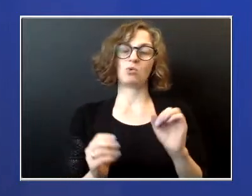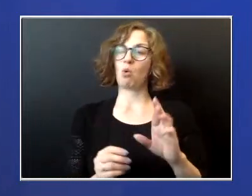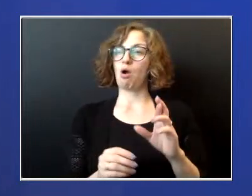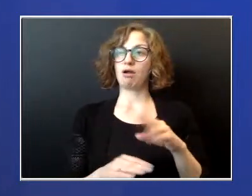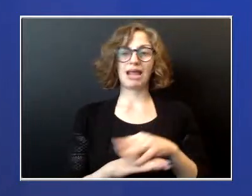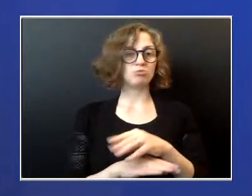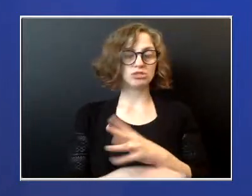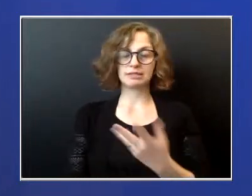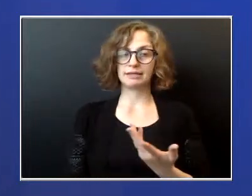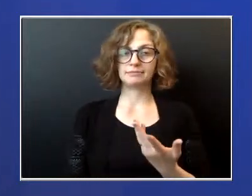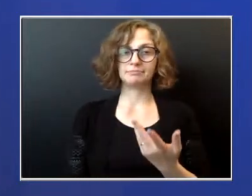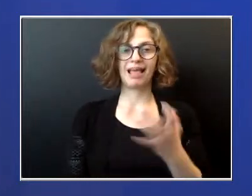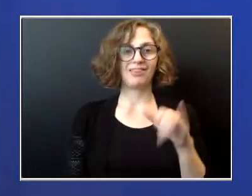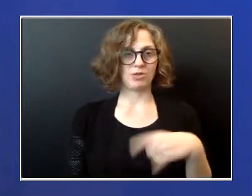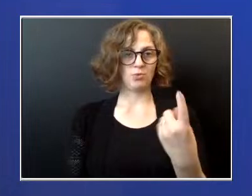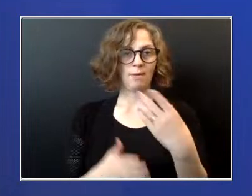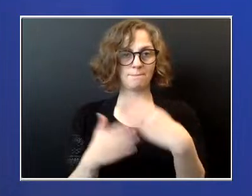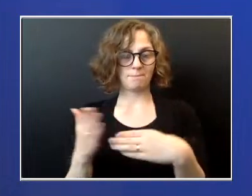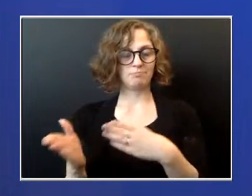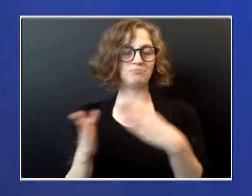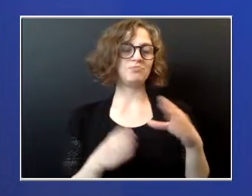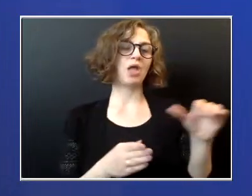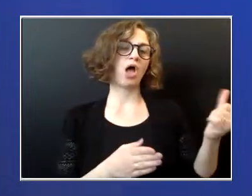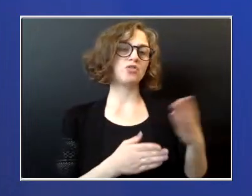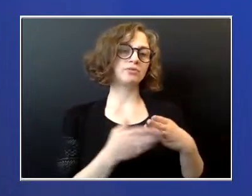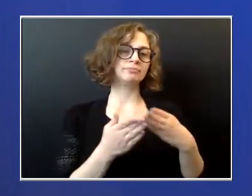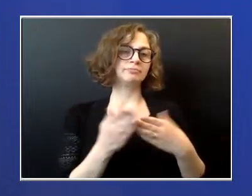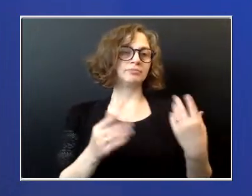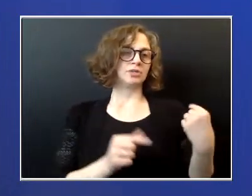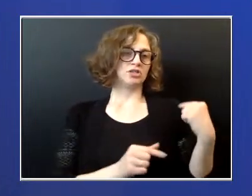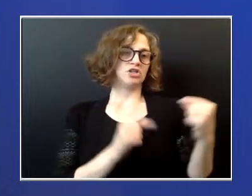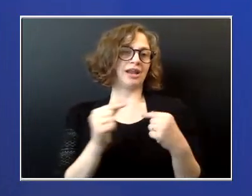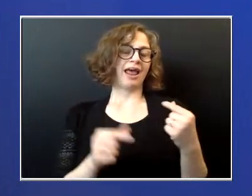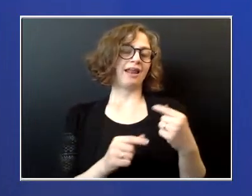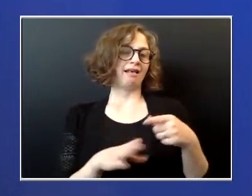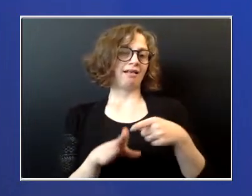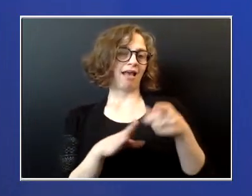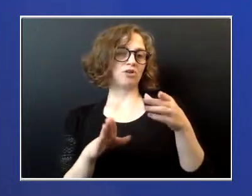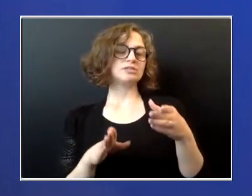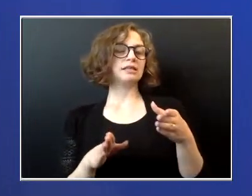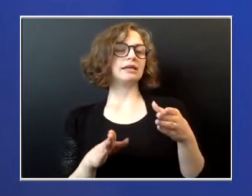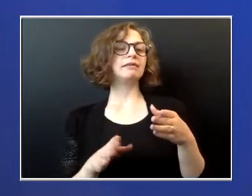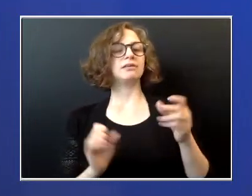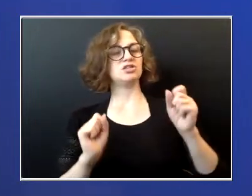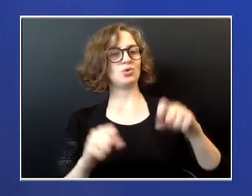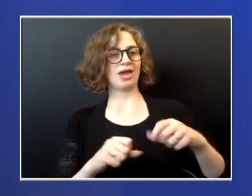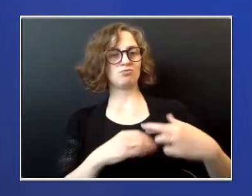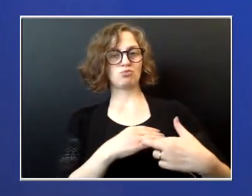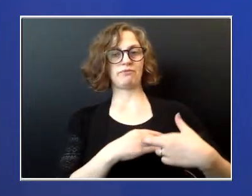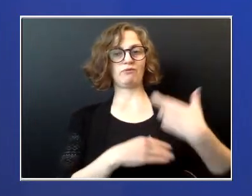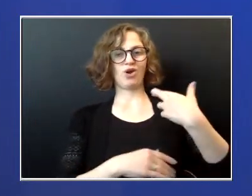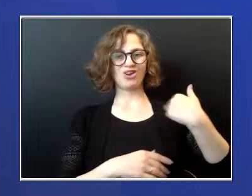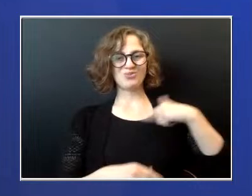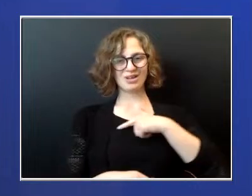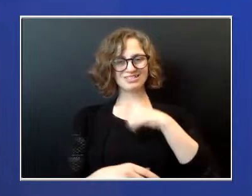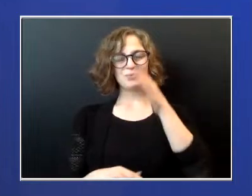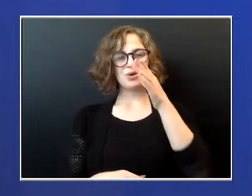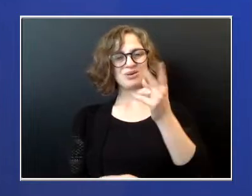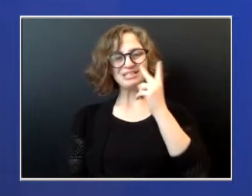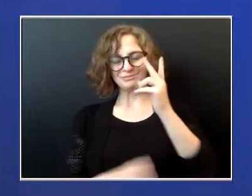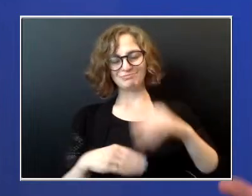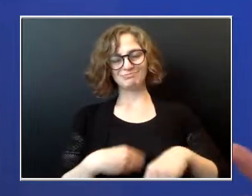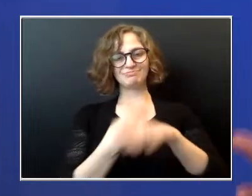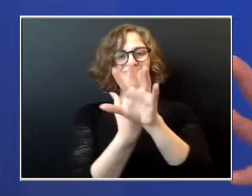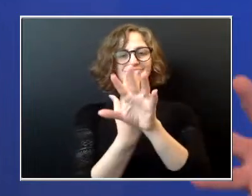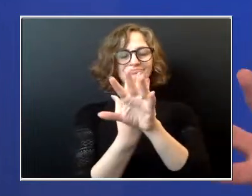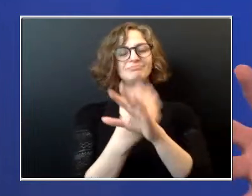other components of genetic counseling, of course, you can always refer to us, and we will see them via telehealth. The other component